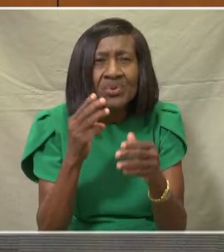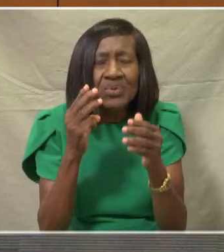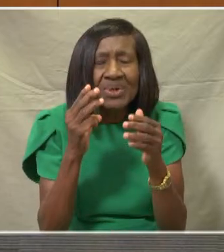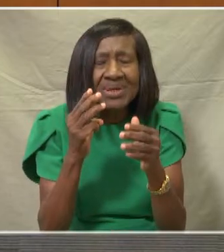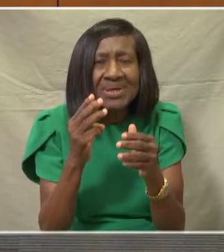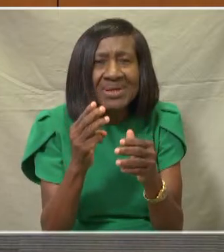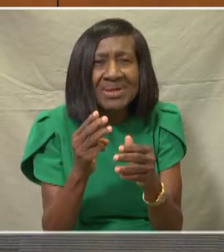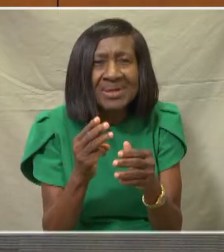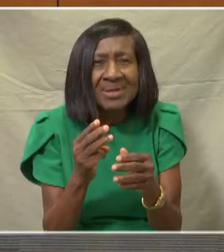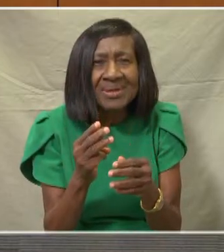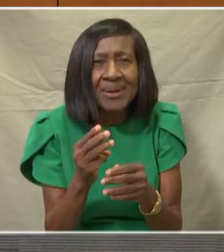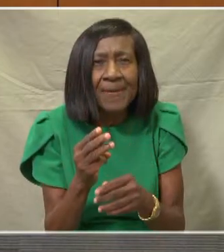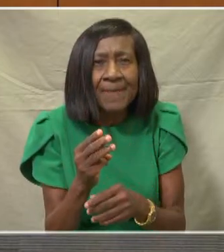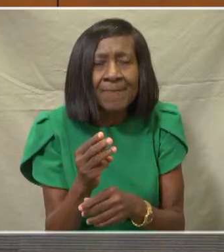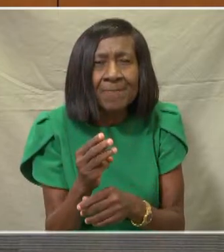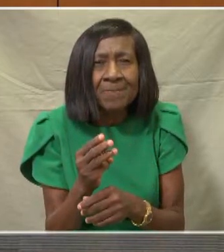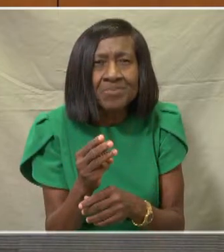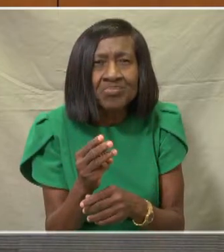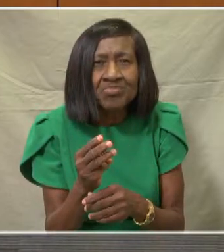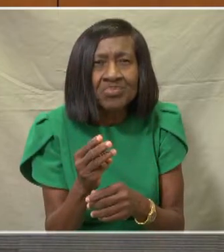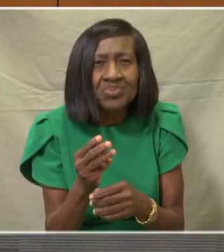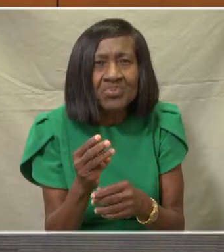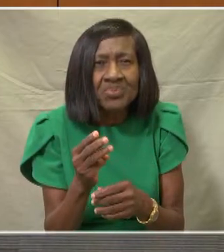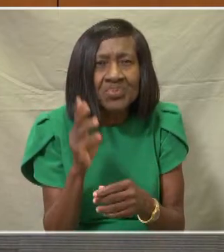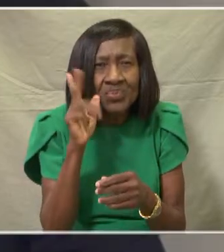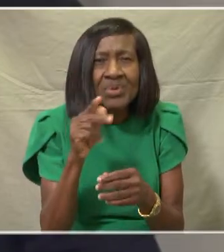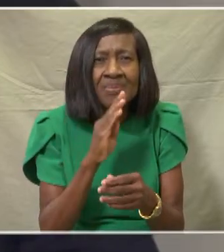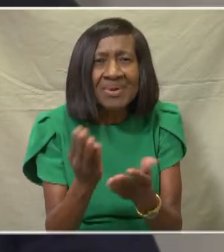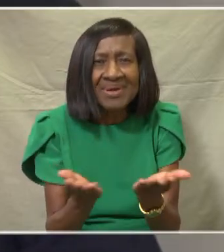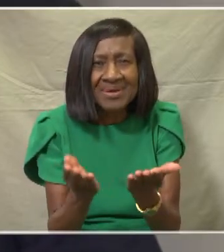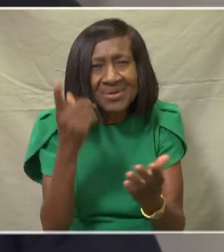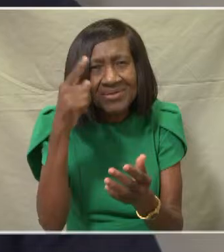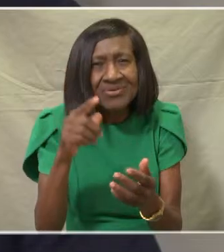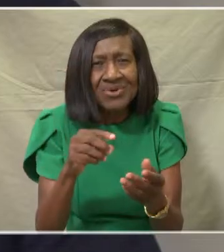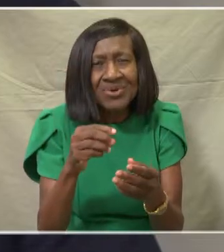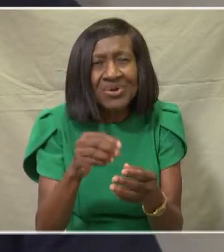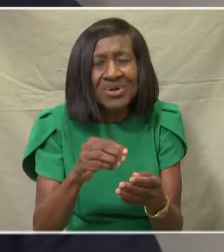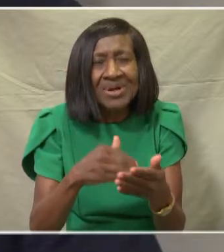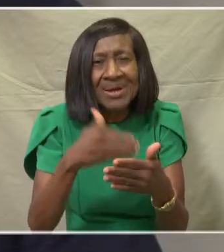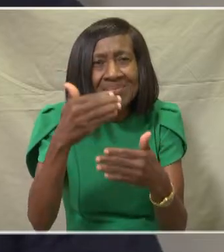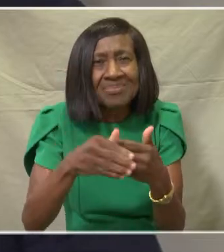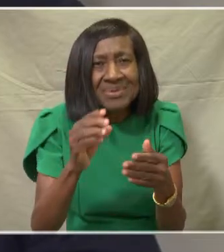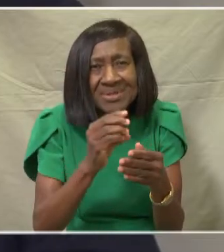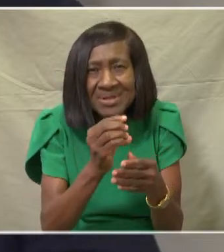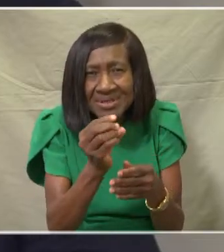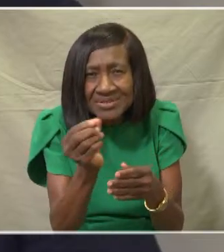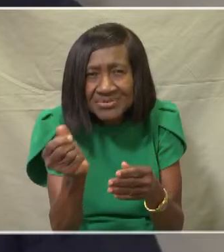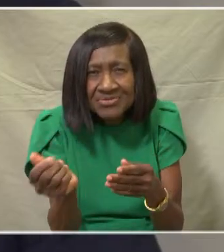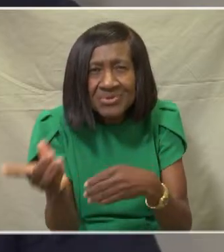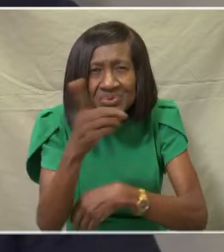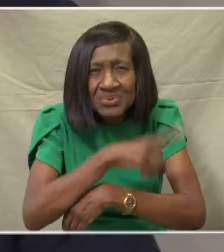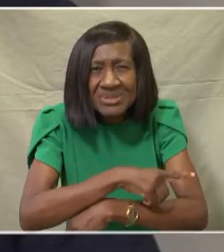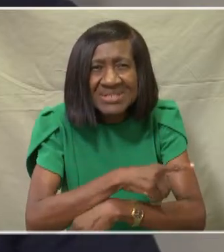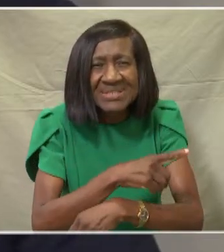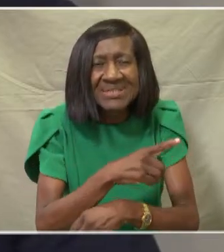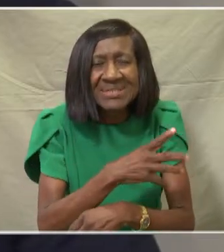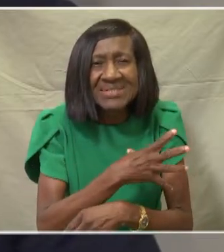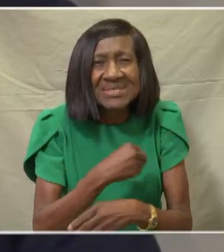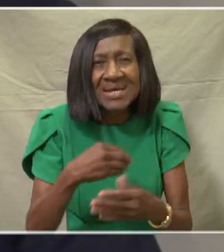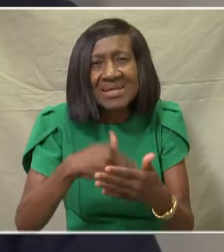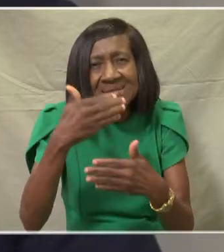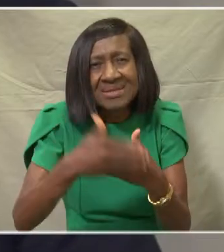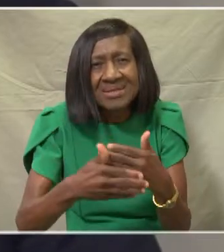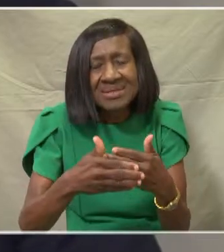next few days and the next week or so, being on the island observing your elections, and to the next press conference where we'll have